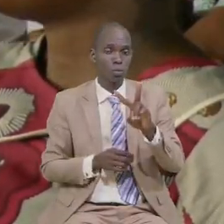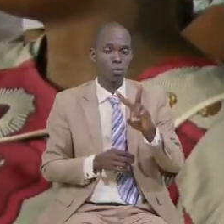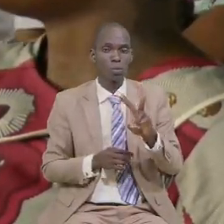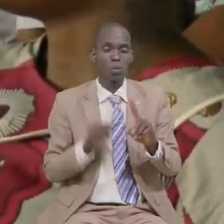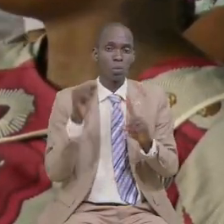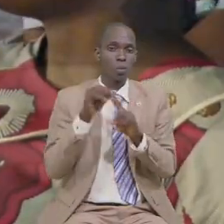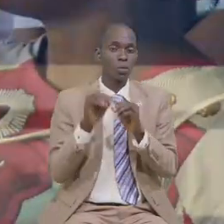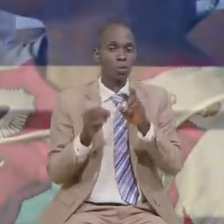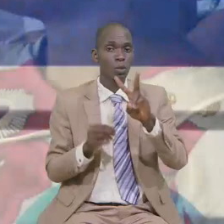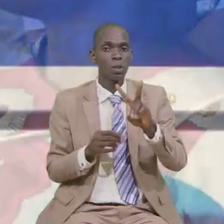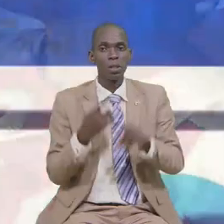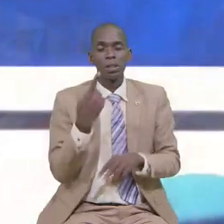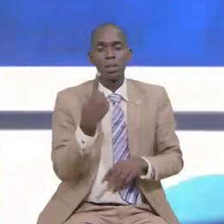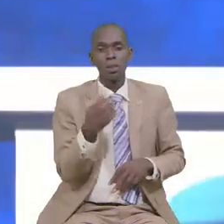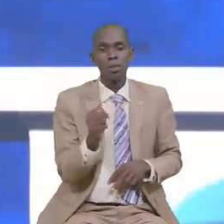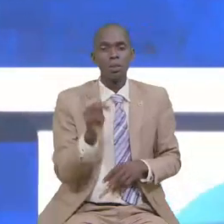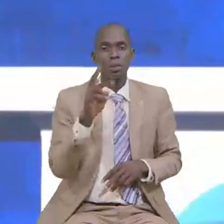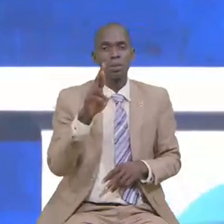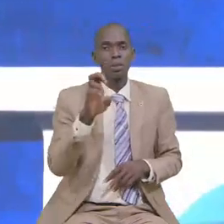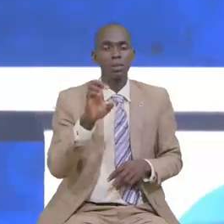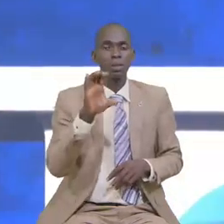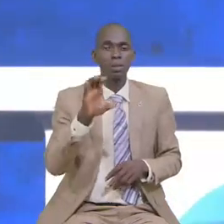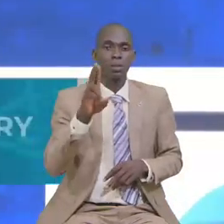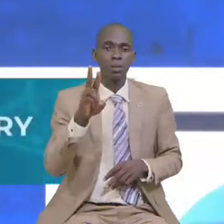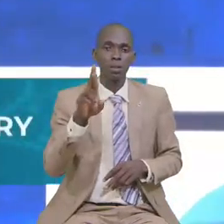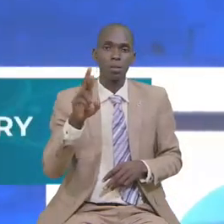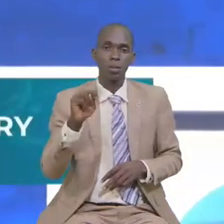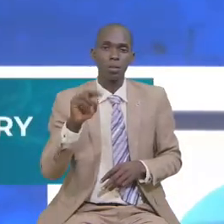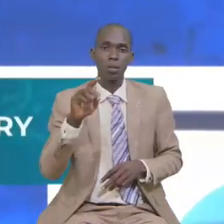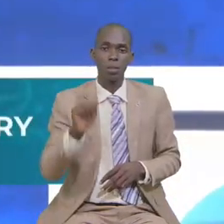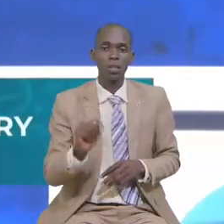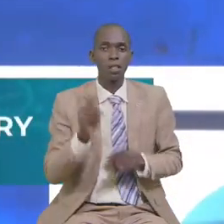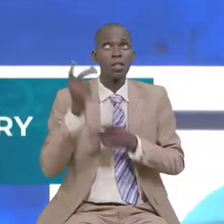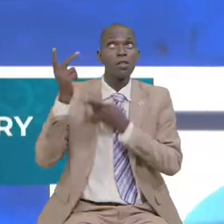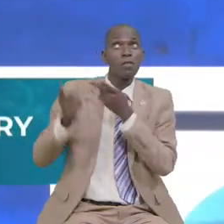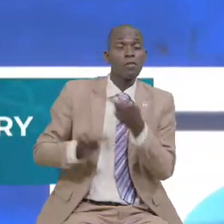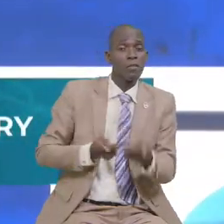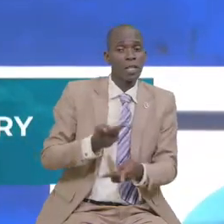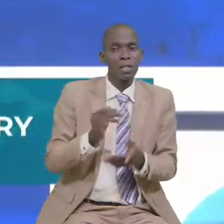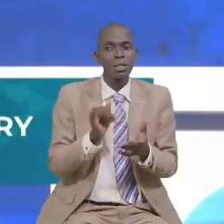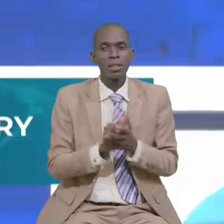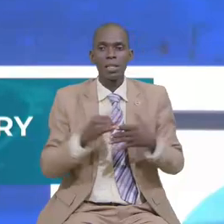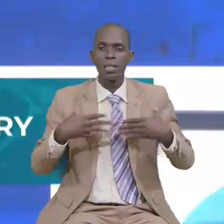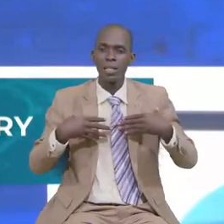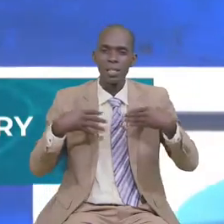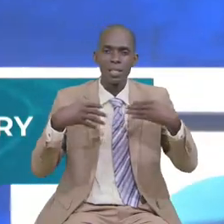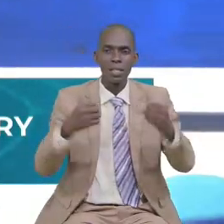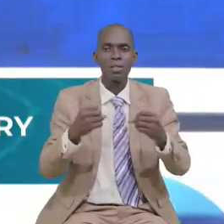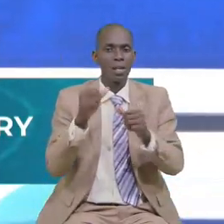the recurrent visits that heal every sickness.